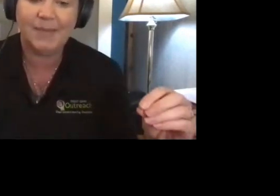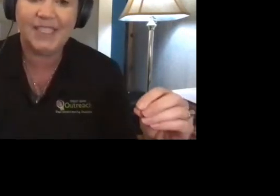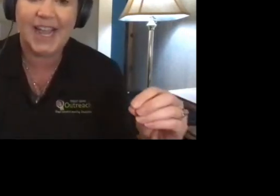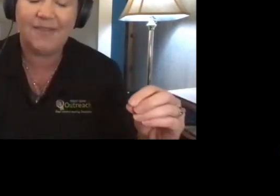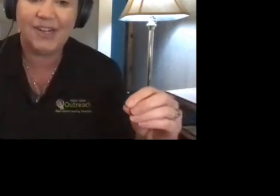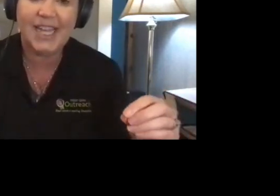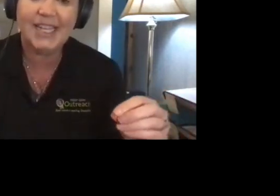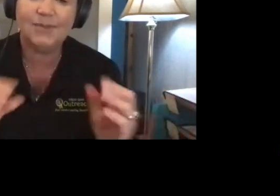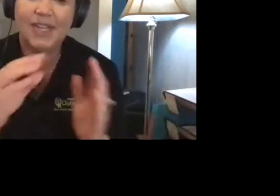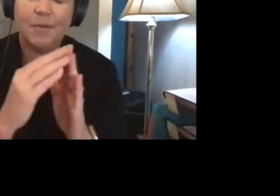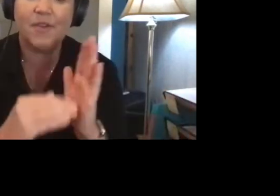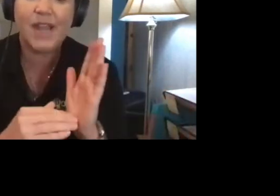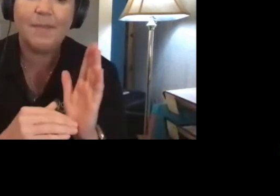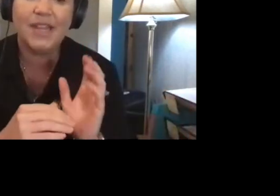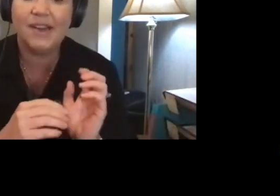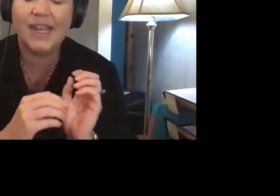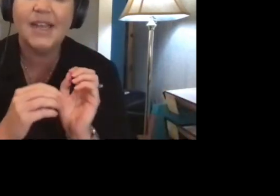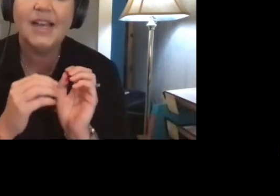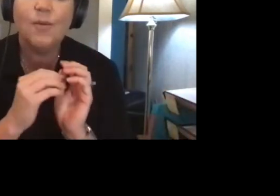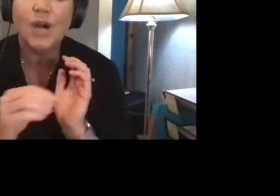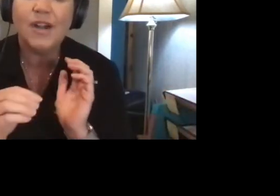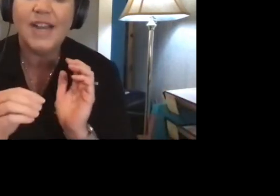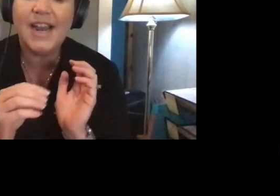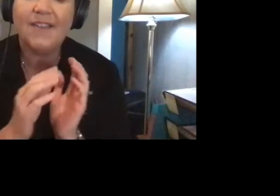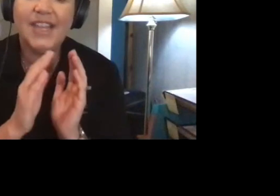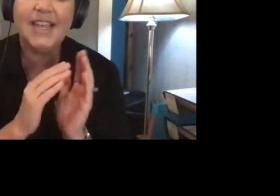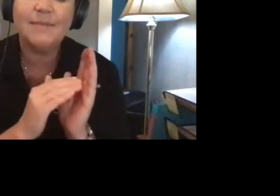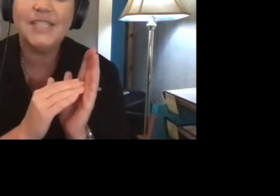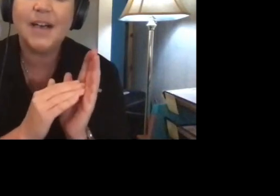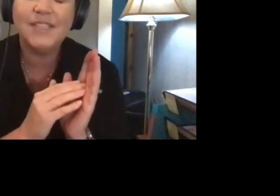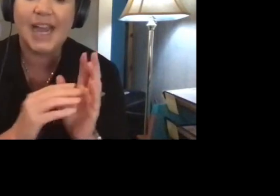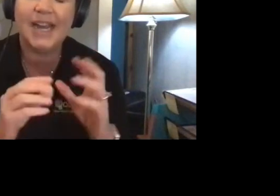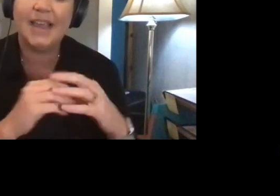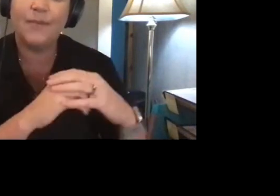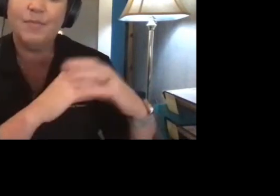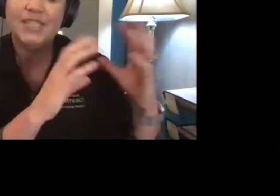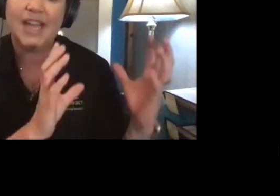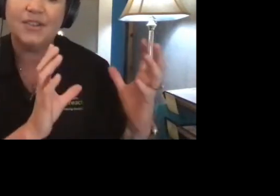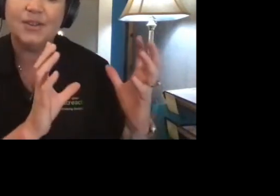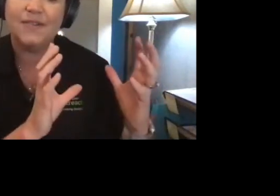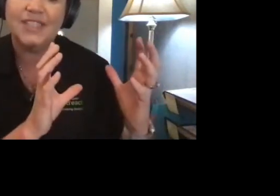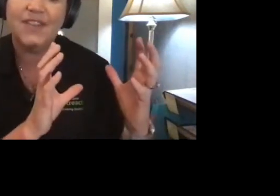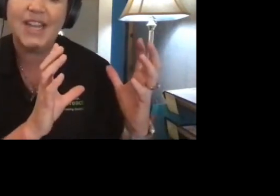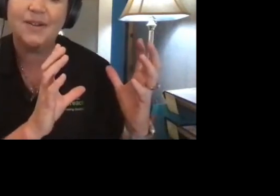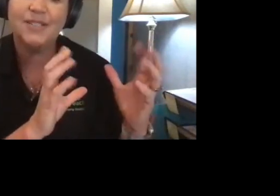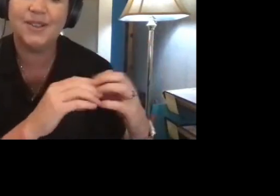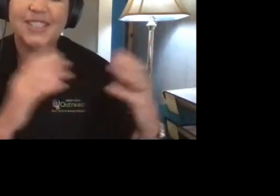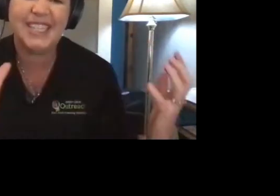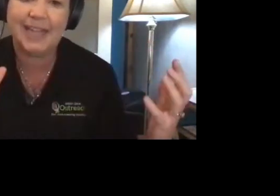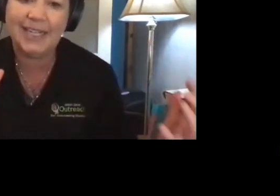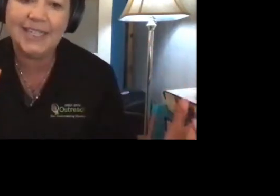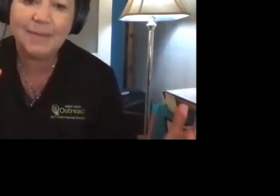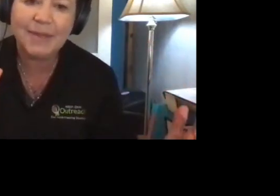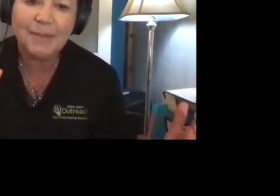and families to have their kids, we'll give them a vocabulary word and have the kid themselves sign it. And then we put together sort of this video. So it looks